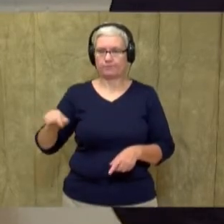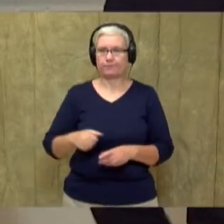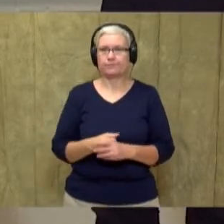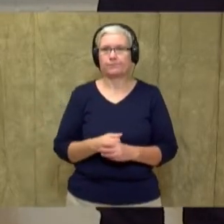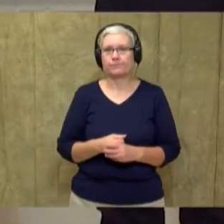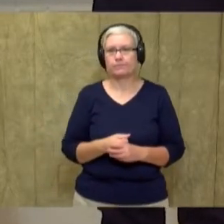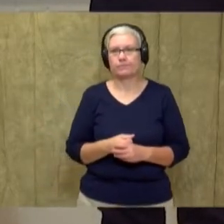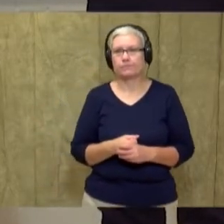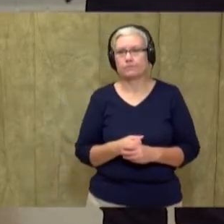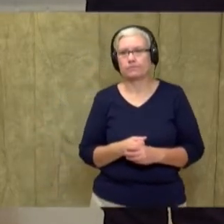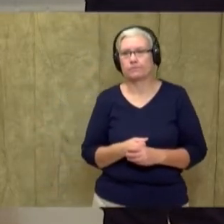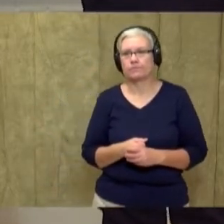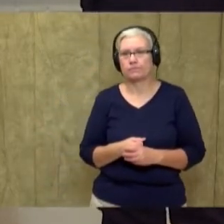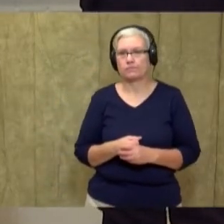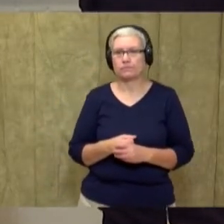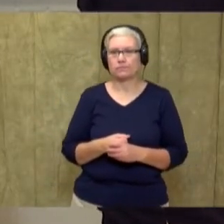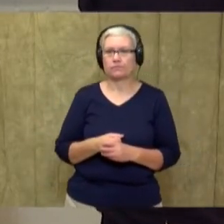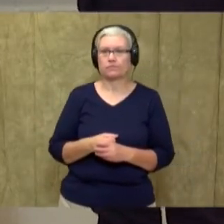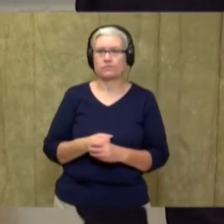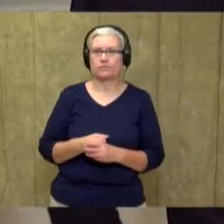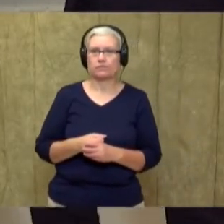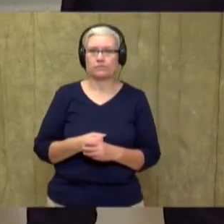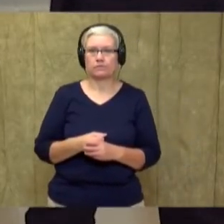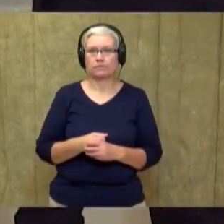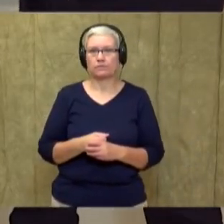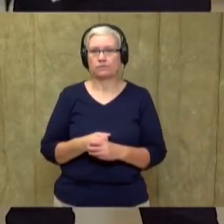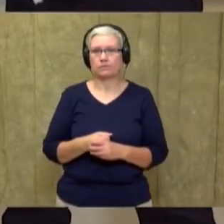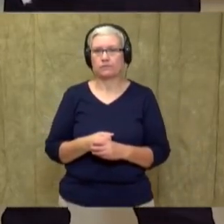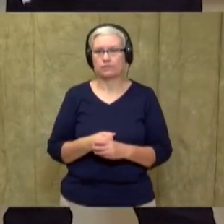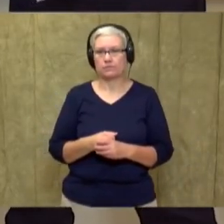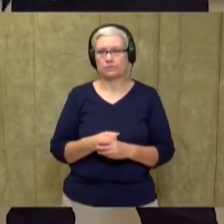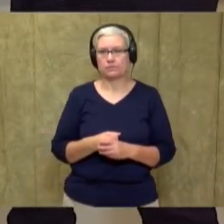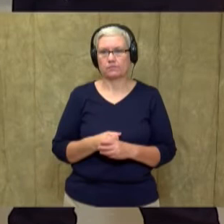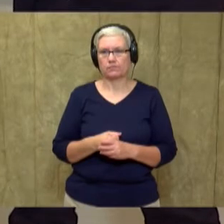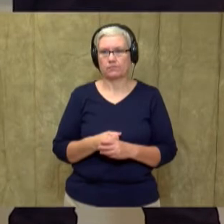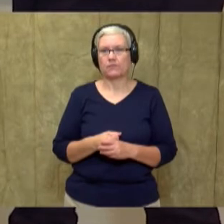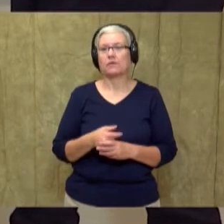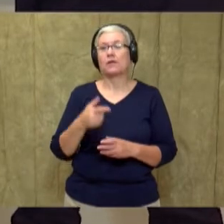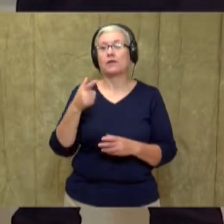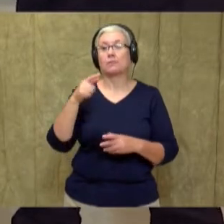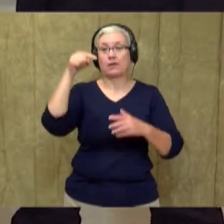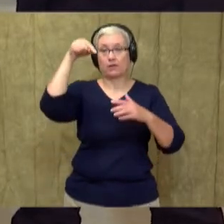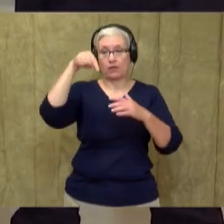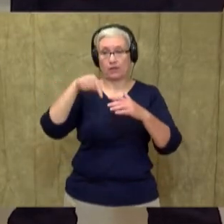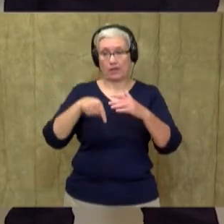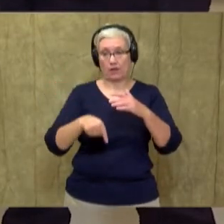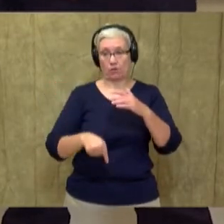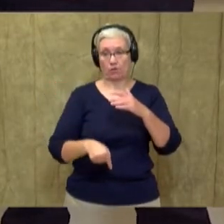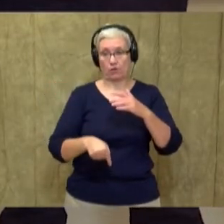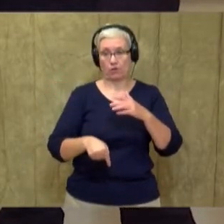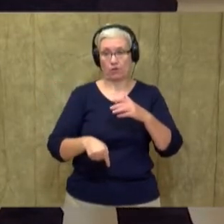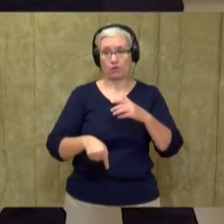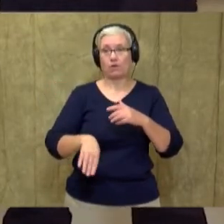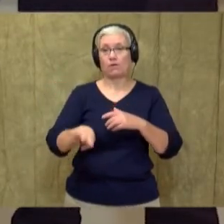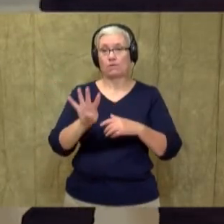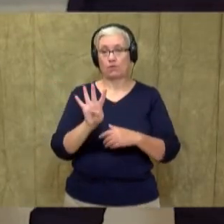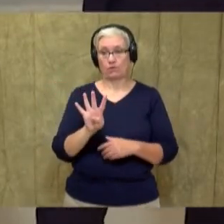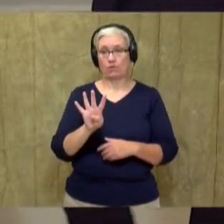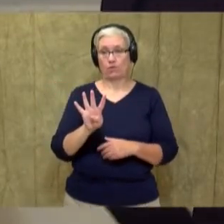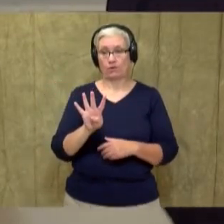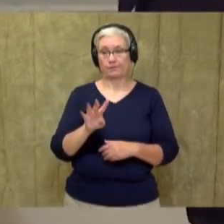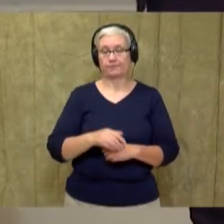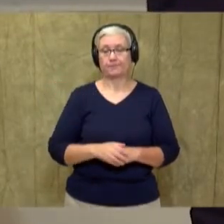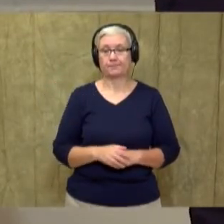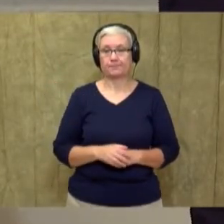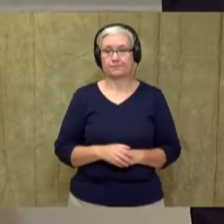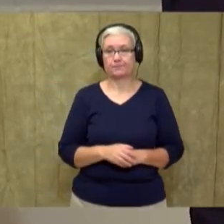addition to what we see in our equation and on our graph, we can tell that it has been transformed and moved vertically down 4 units.